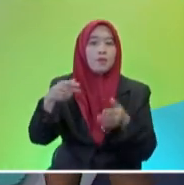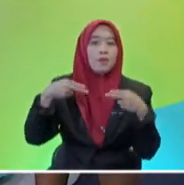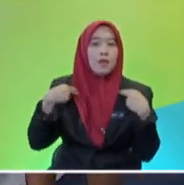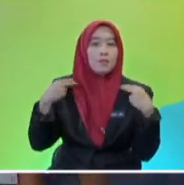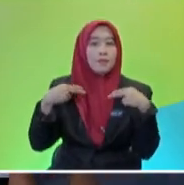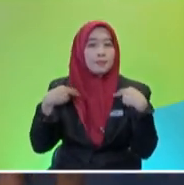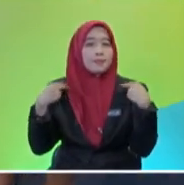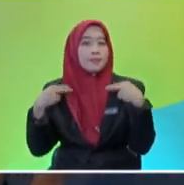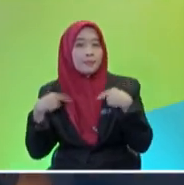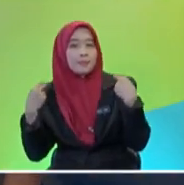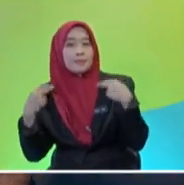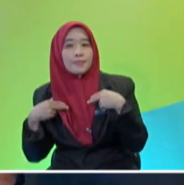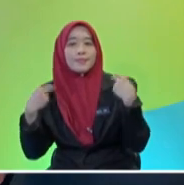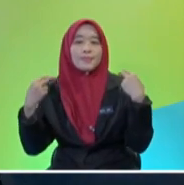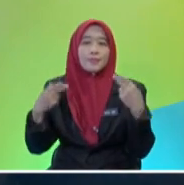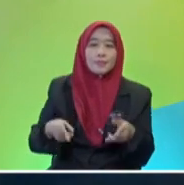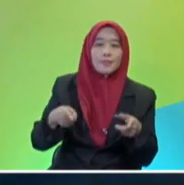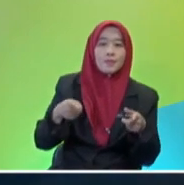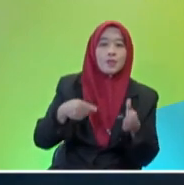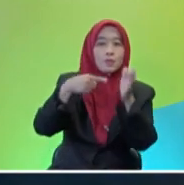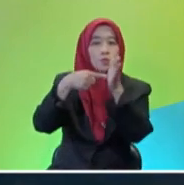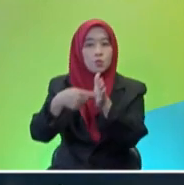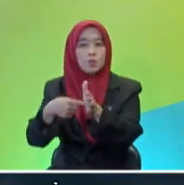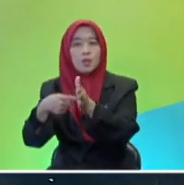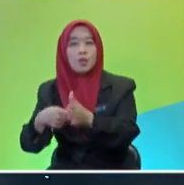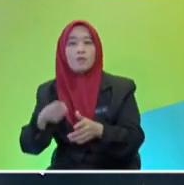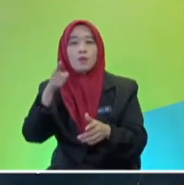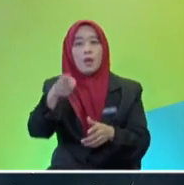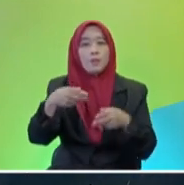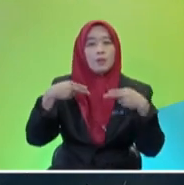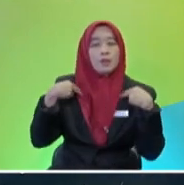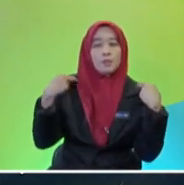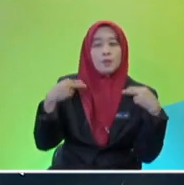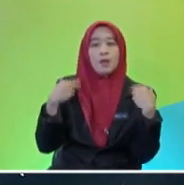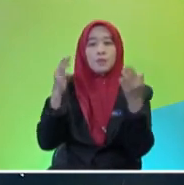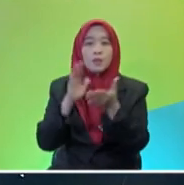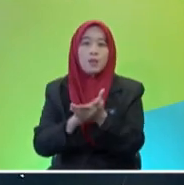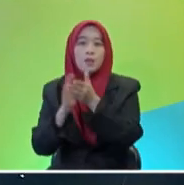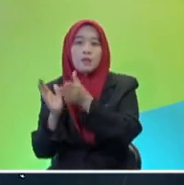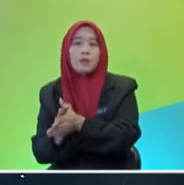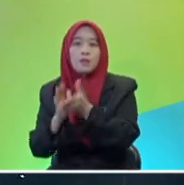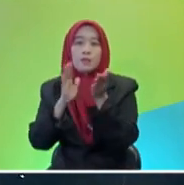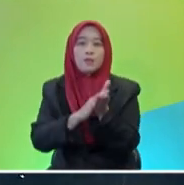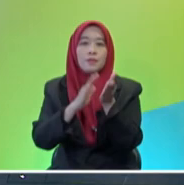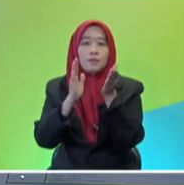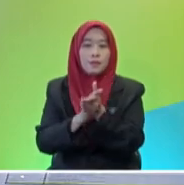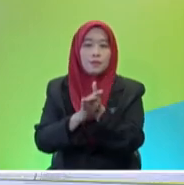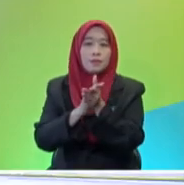If you're happy, happy, happy, and you want to show me. If you're happy, happy, happy,